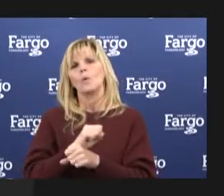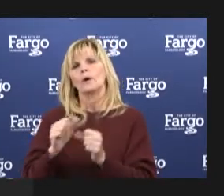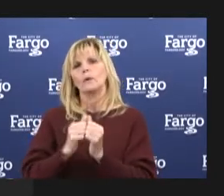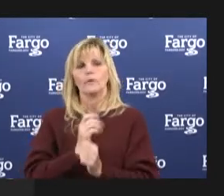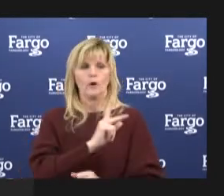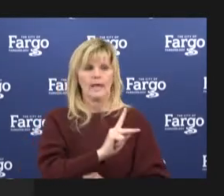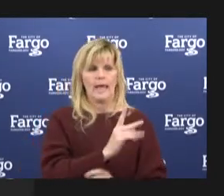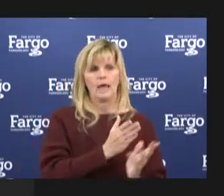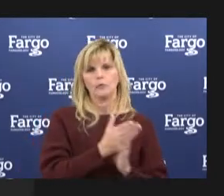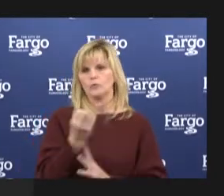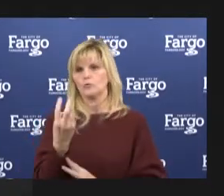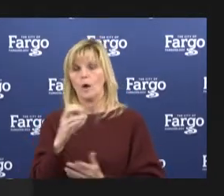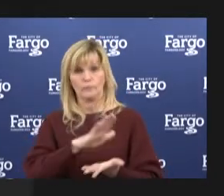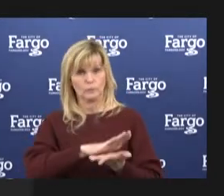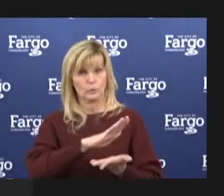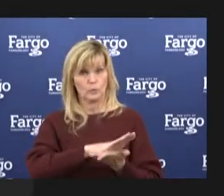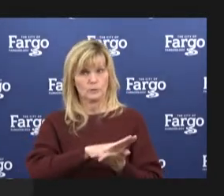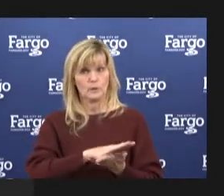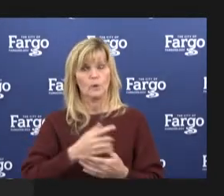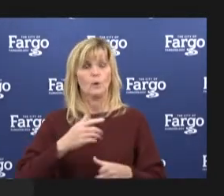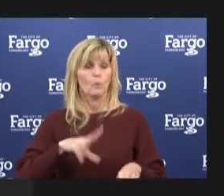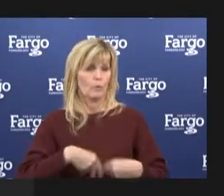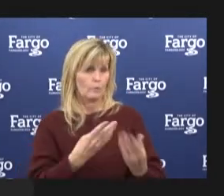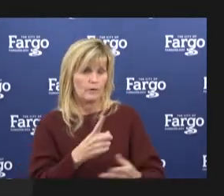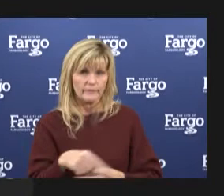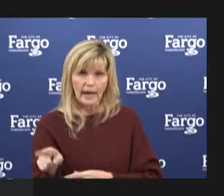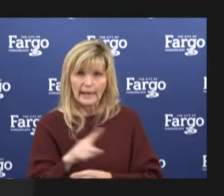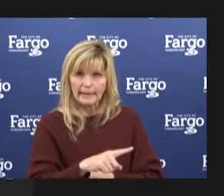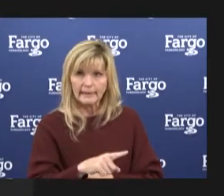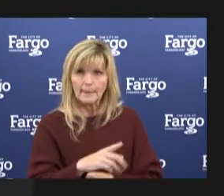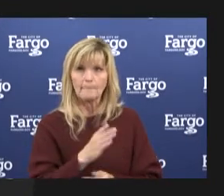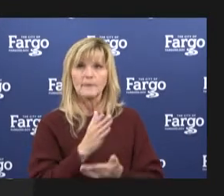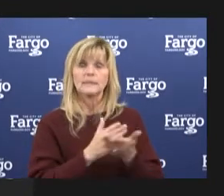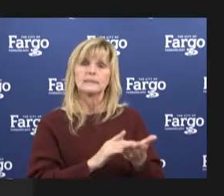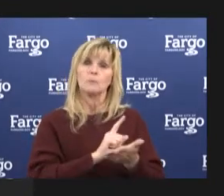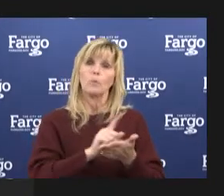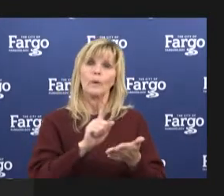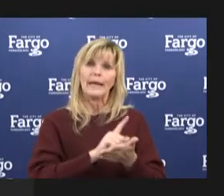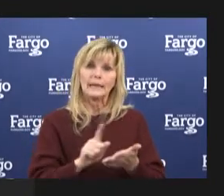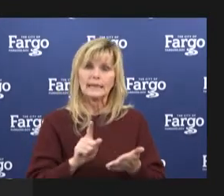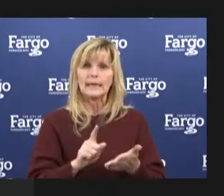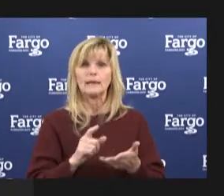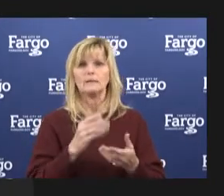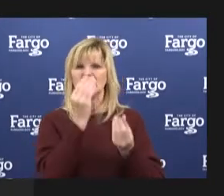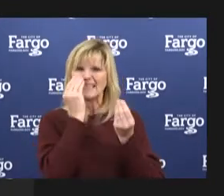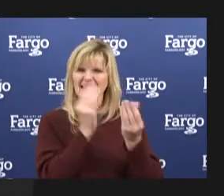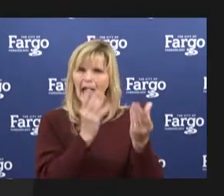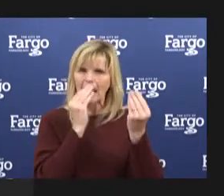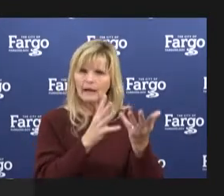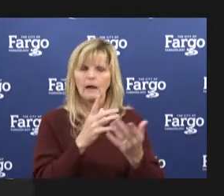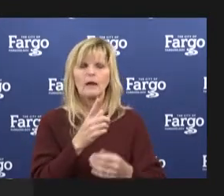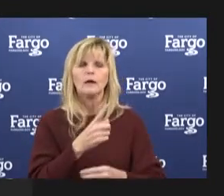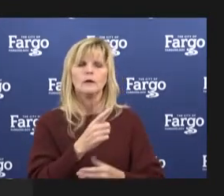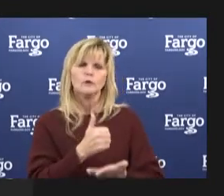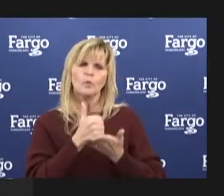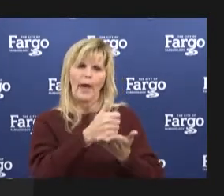K-12 schools, and we're providing them some weekly data to help